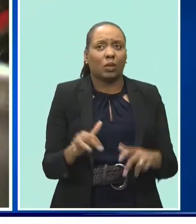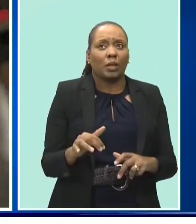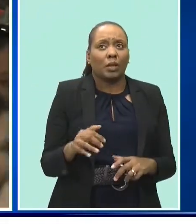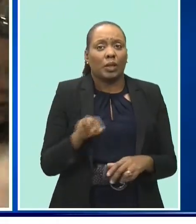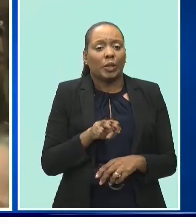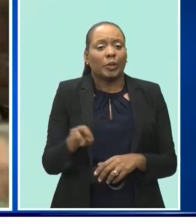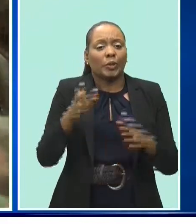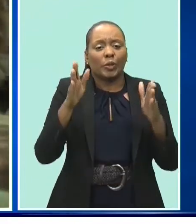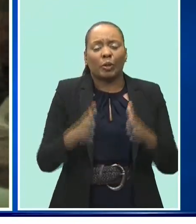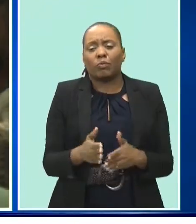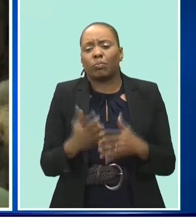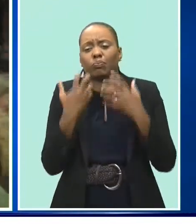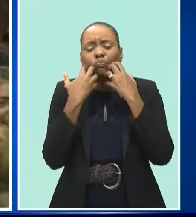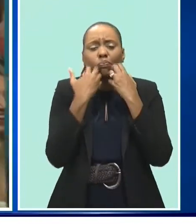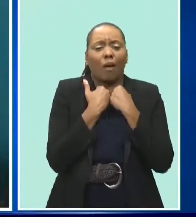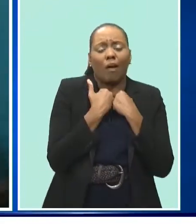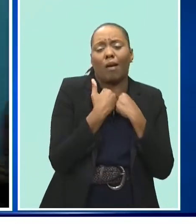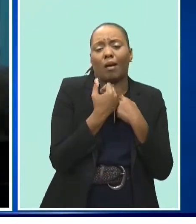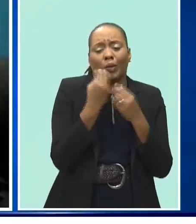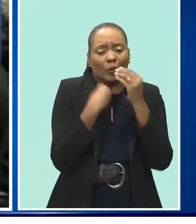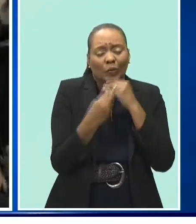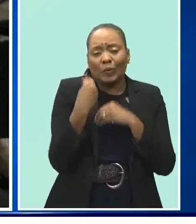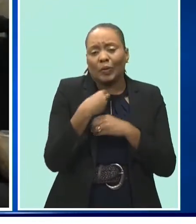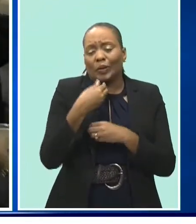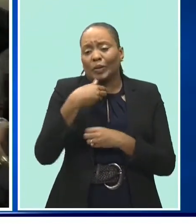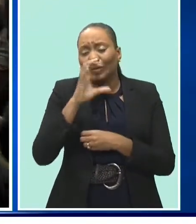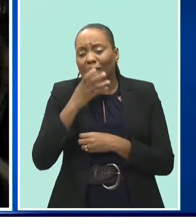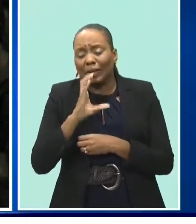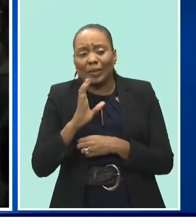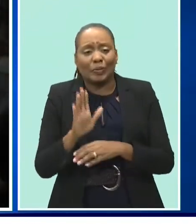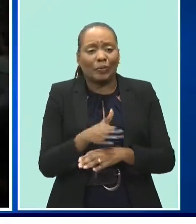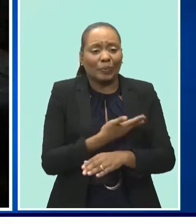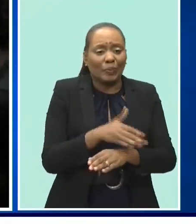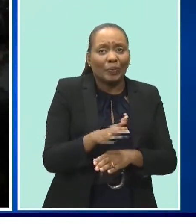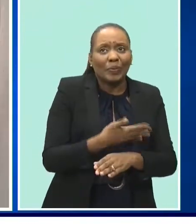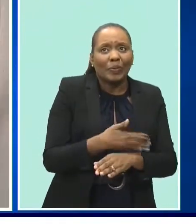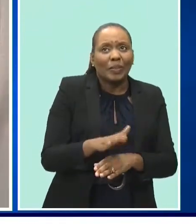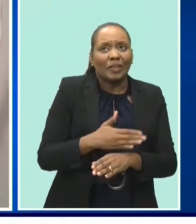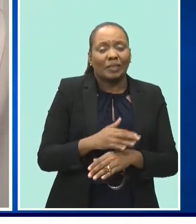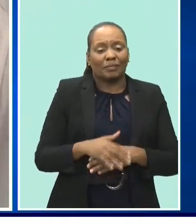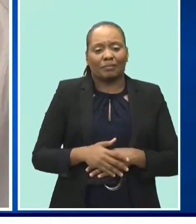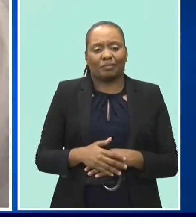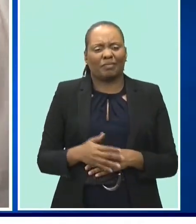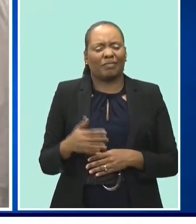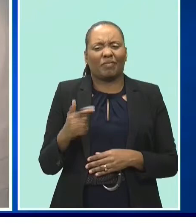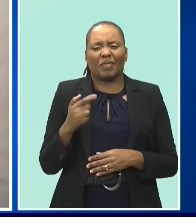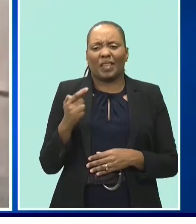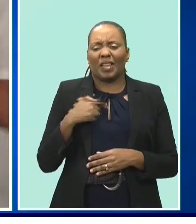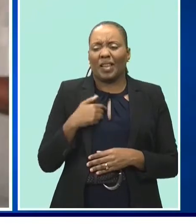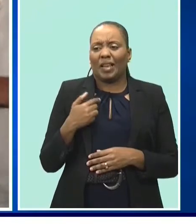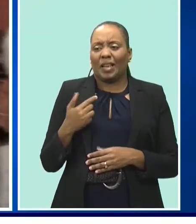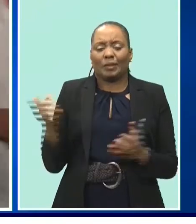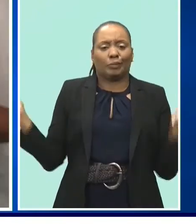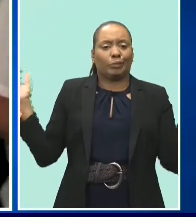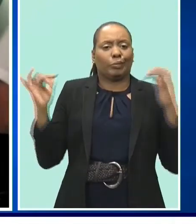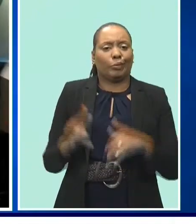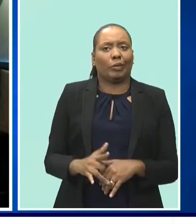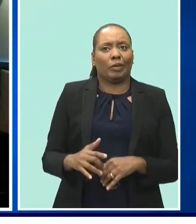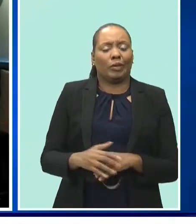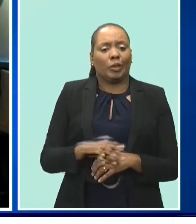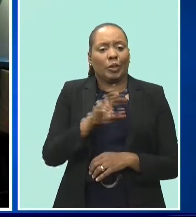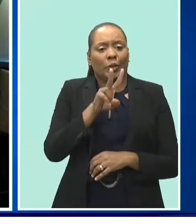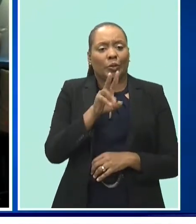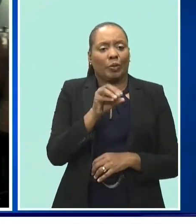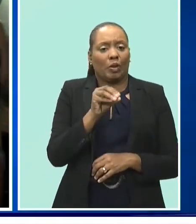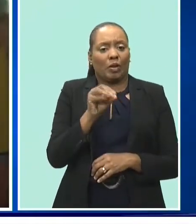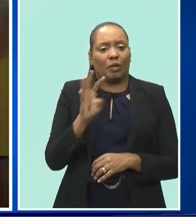the local food, drinks and music, and were quite happy to tell us just that. I have been coming to Barbados since